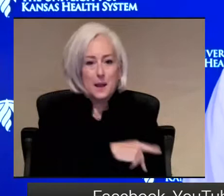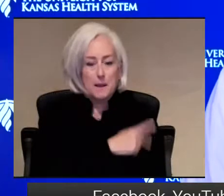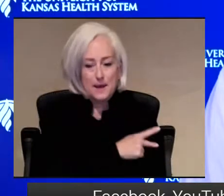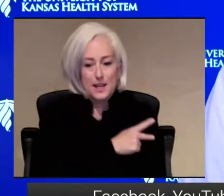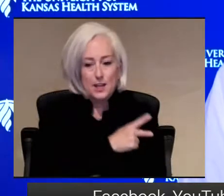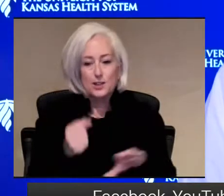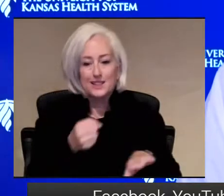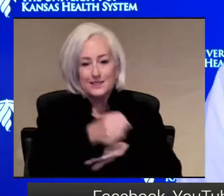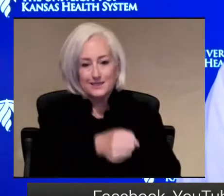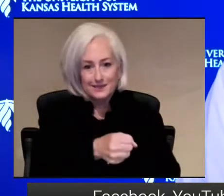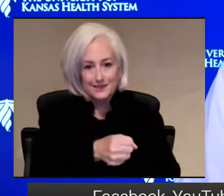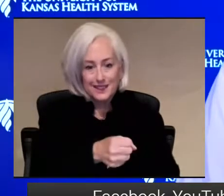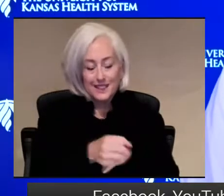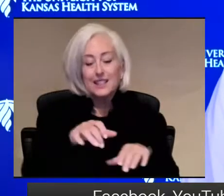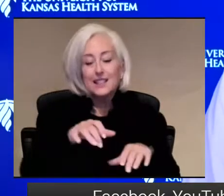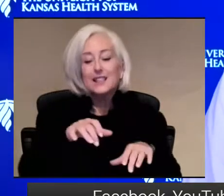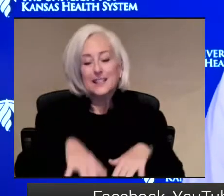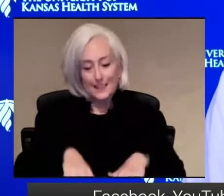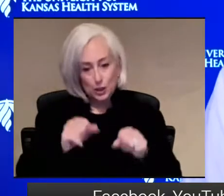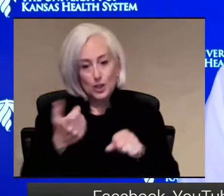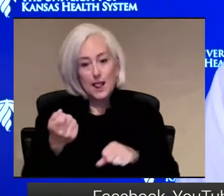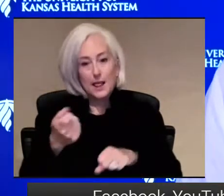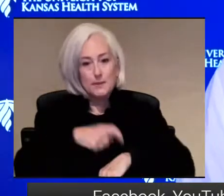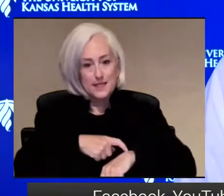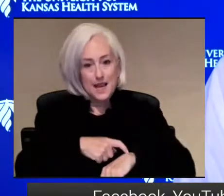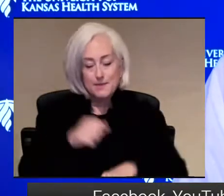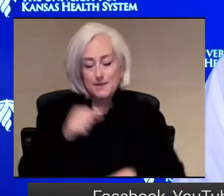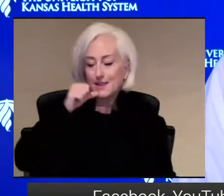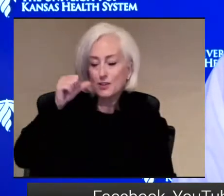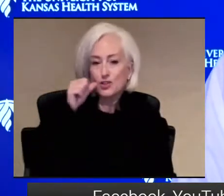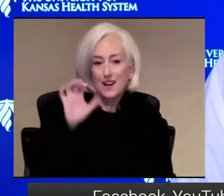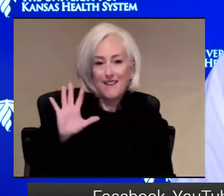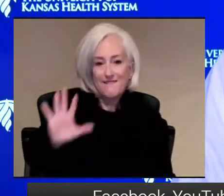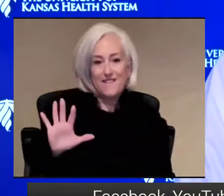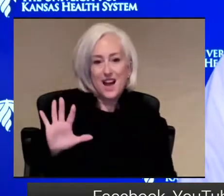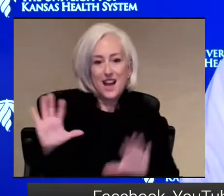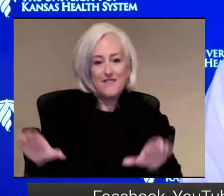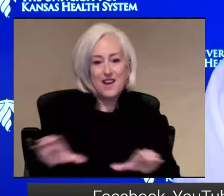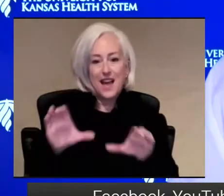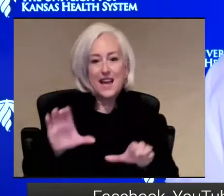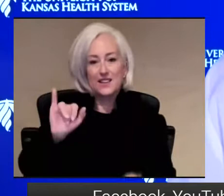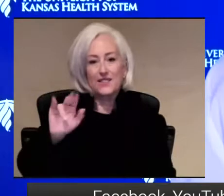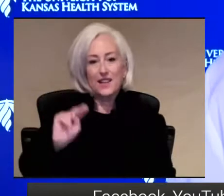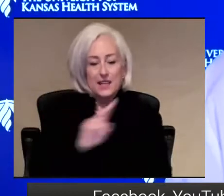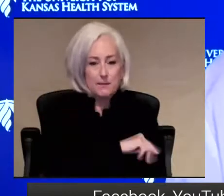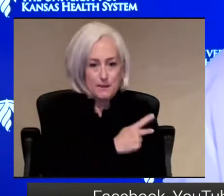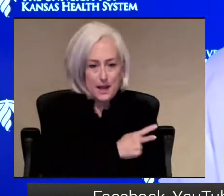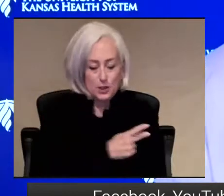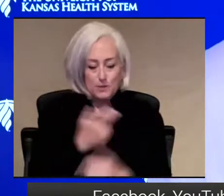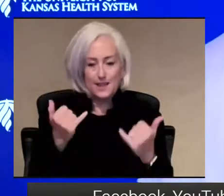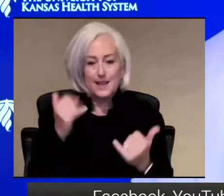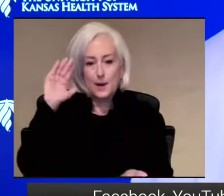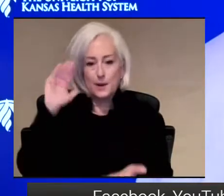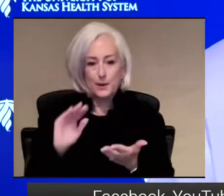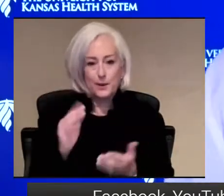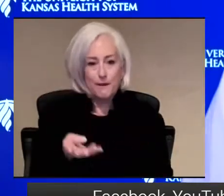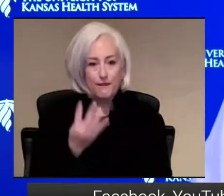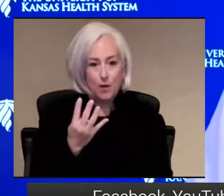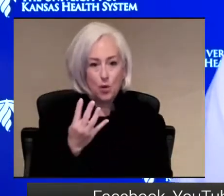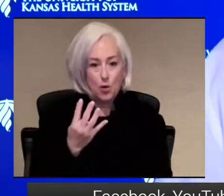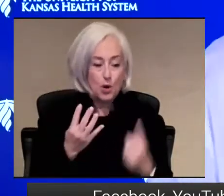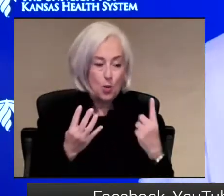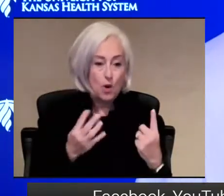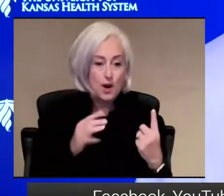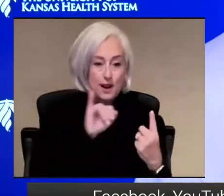lag there, but yesterday we had 5 active inpatients. Right now we have 4 active inpatient infections, 1 in the ICU, 1 on the